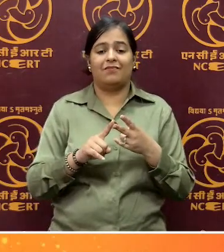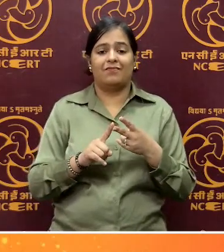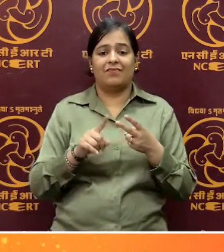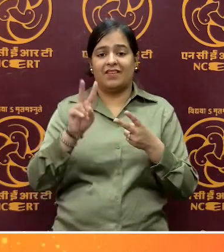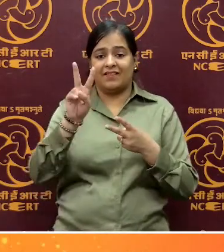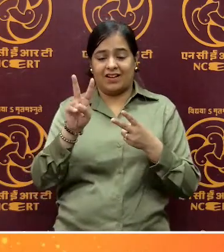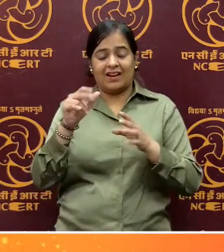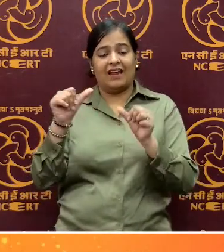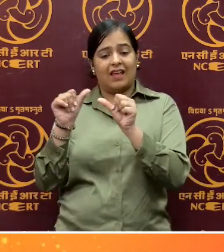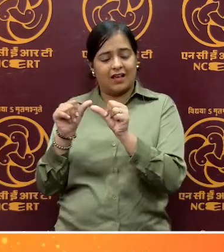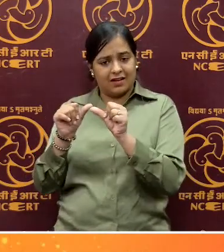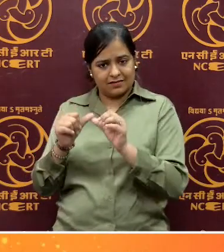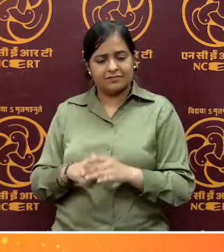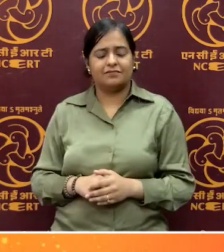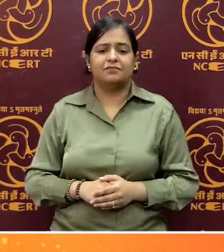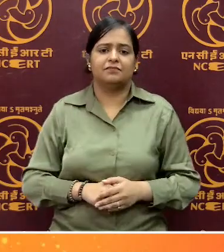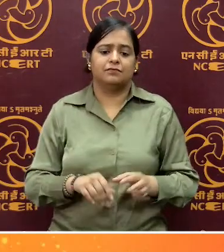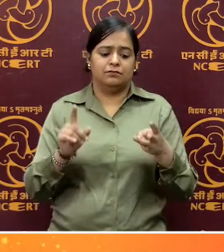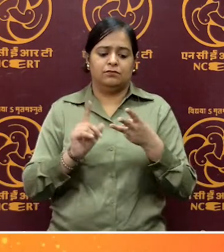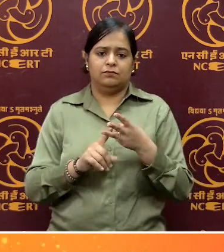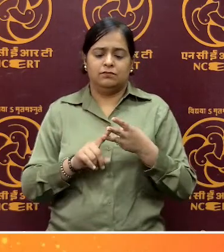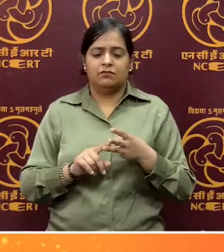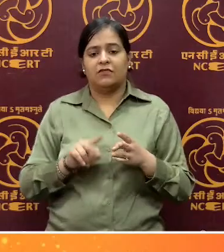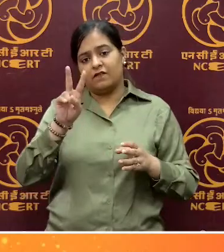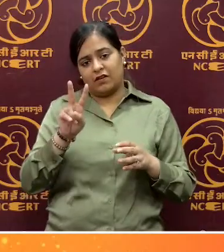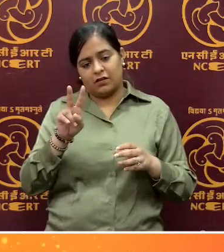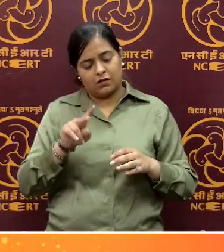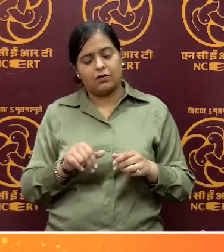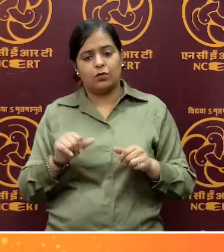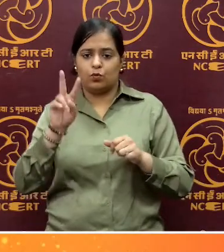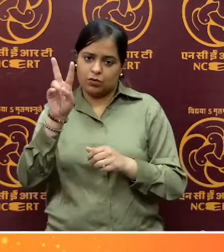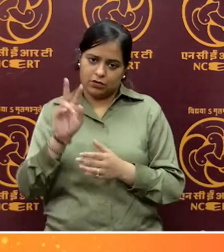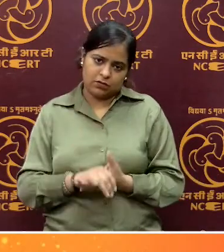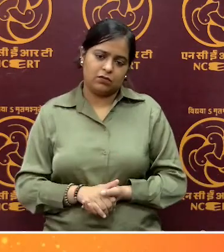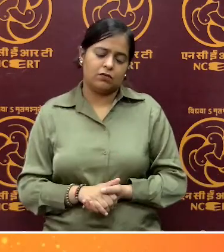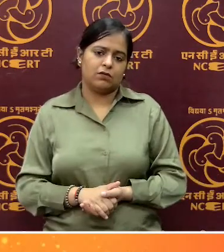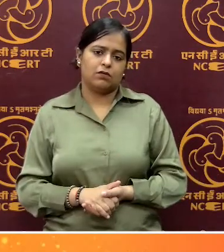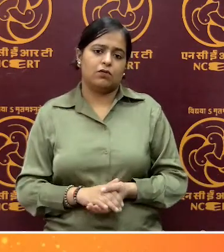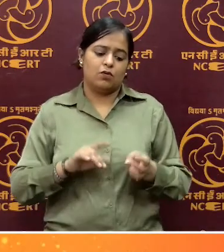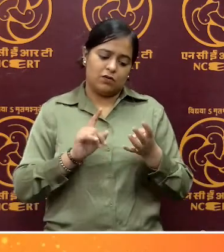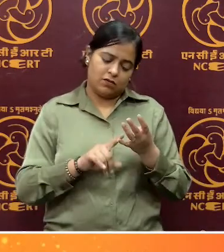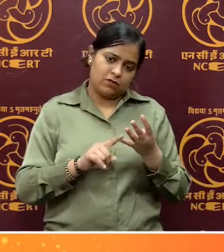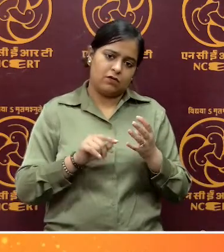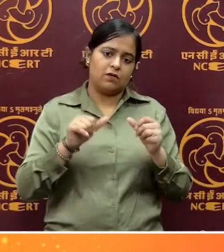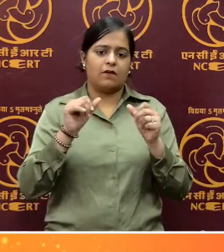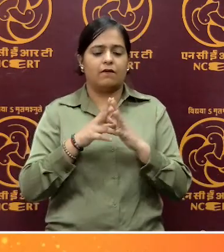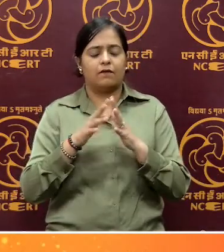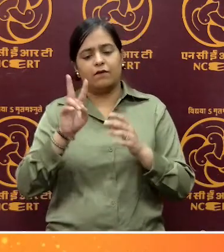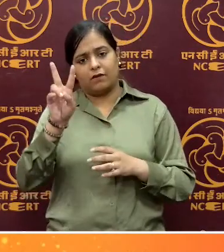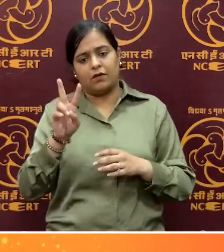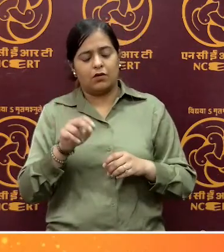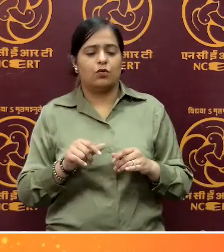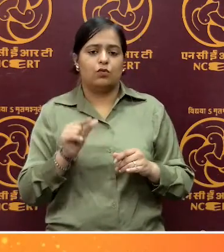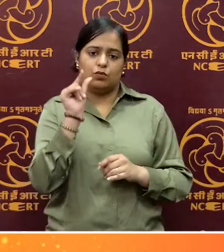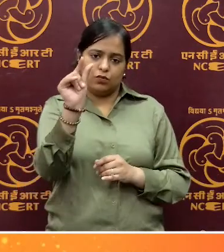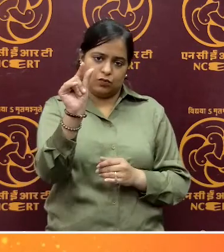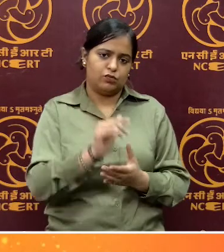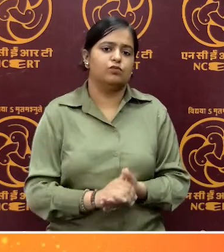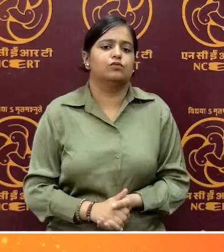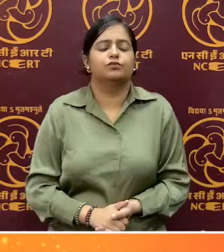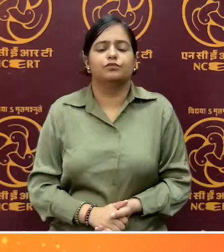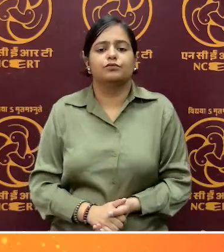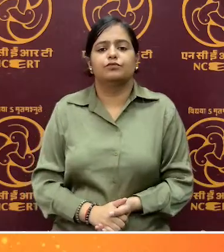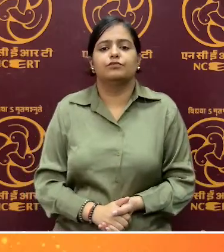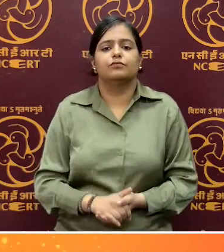vector A. This is represented by vector V, and this by vector U. Now here we